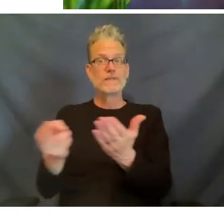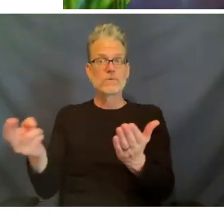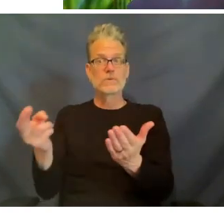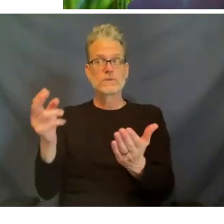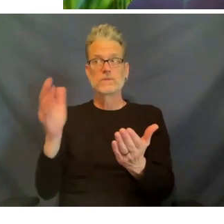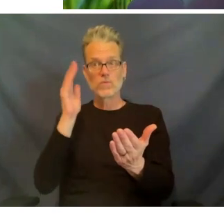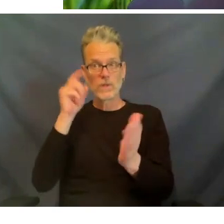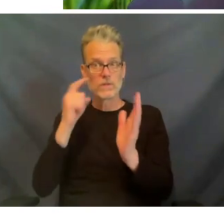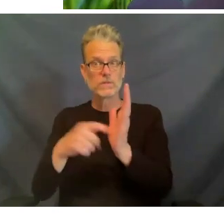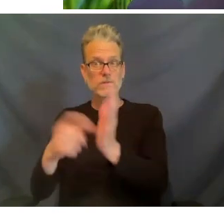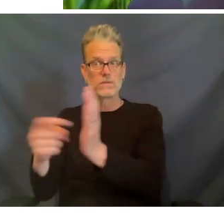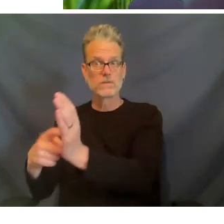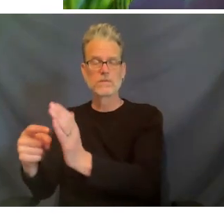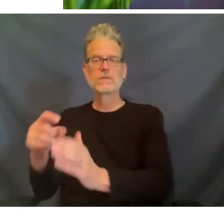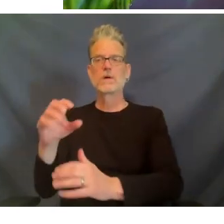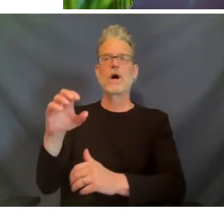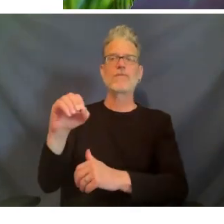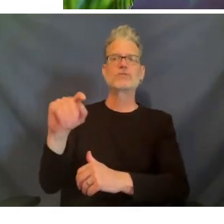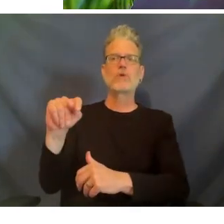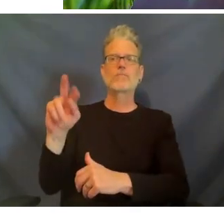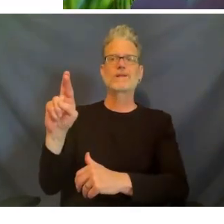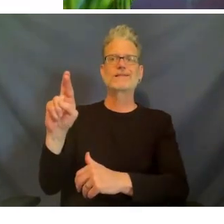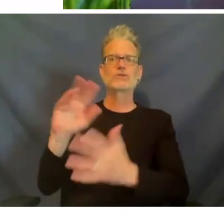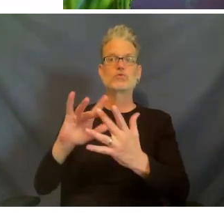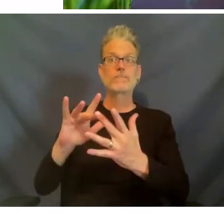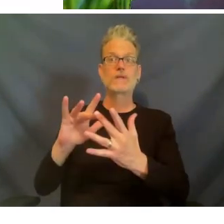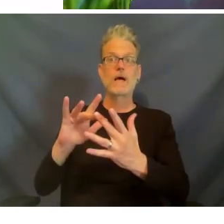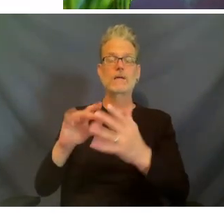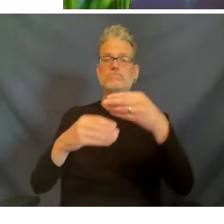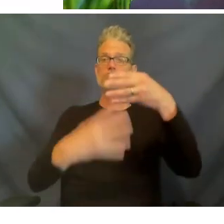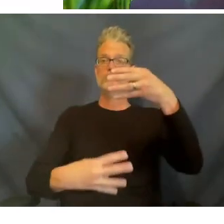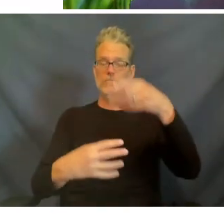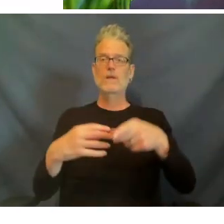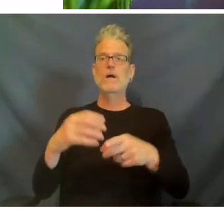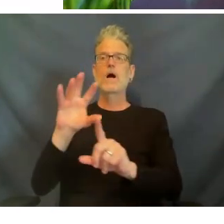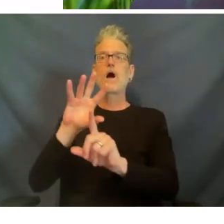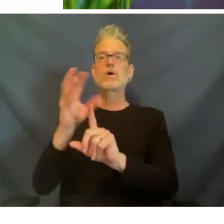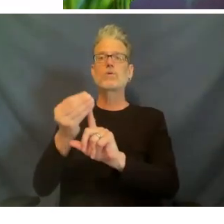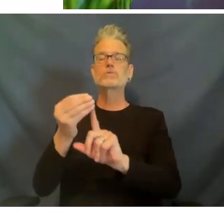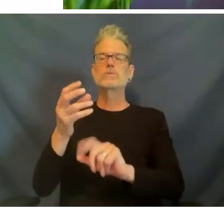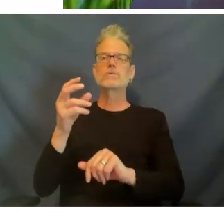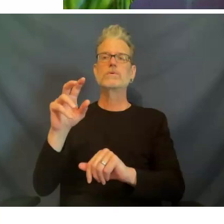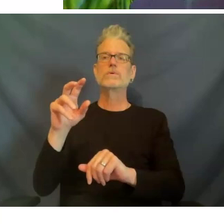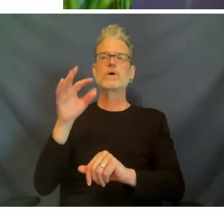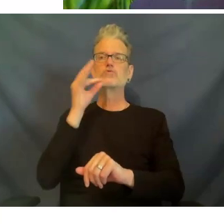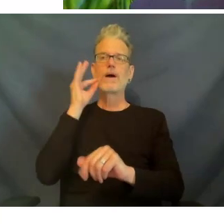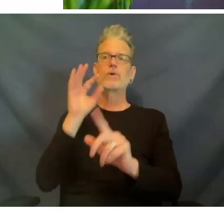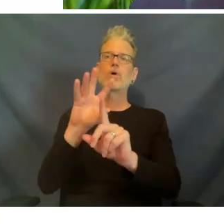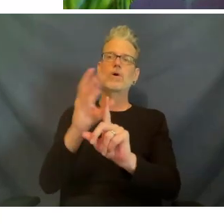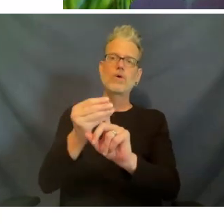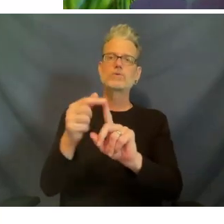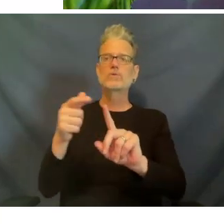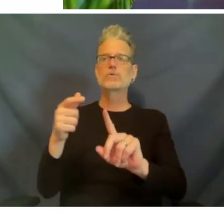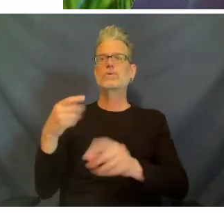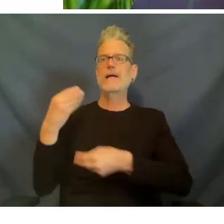find on the Office of Tribal Relations website includes the Tribal Cultural and Heritage Cooperation